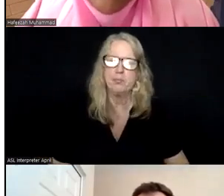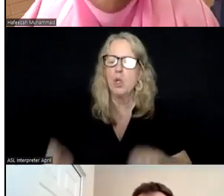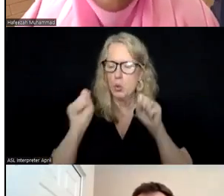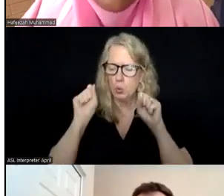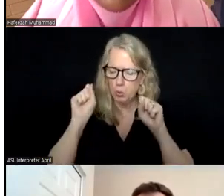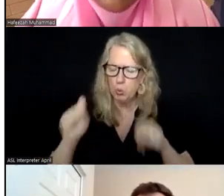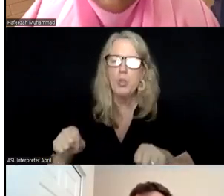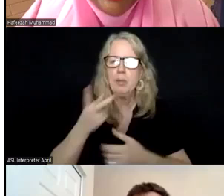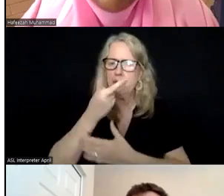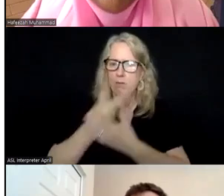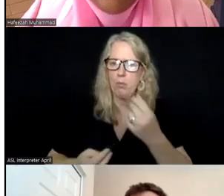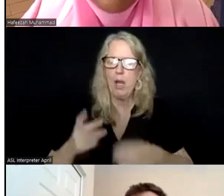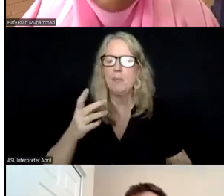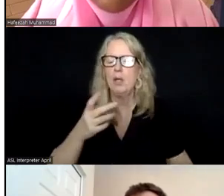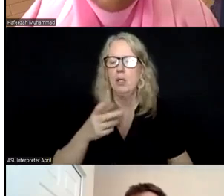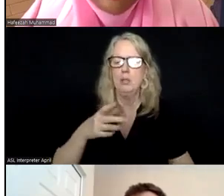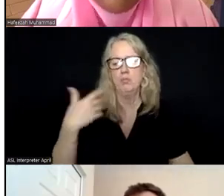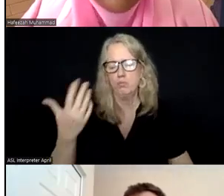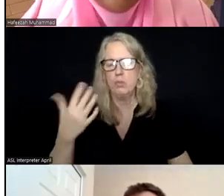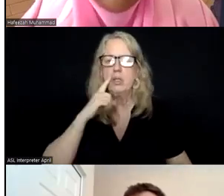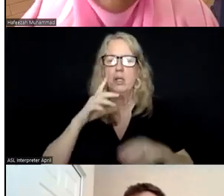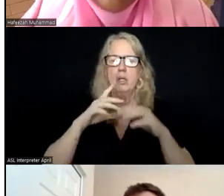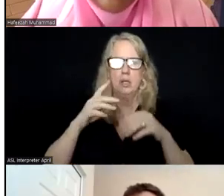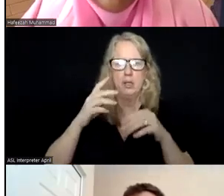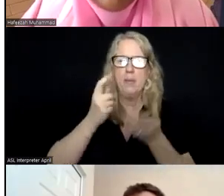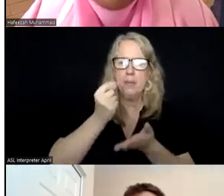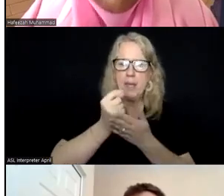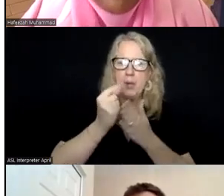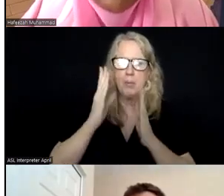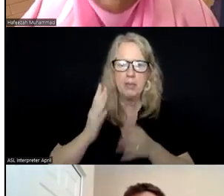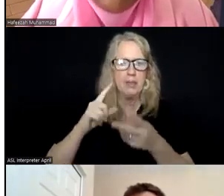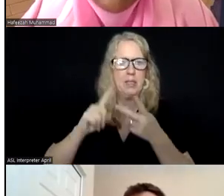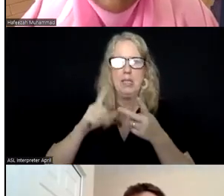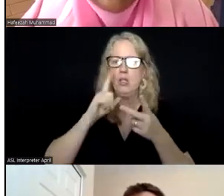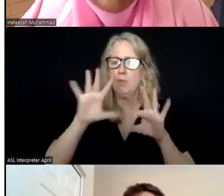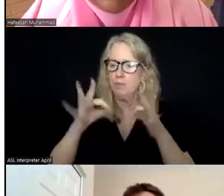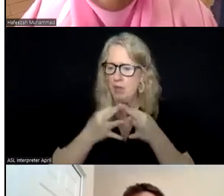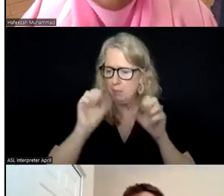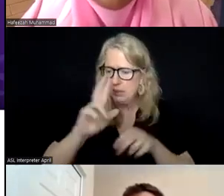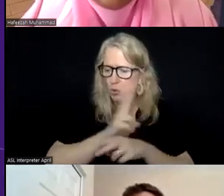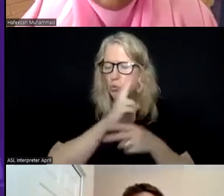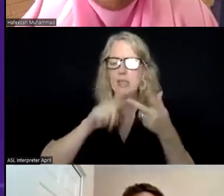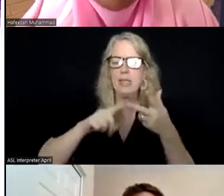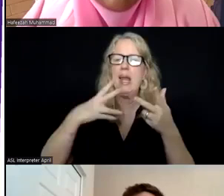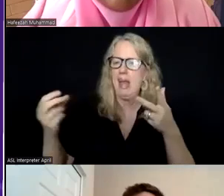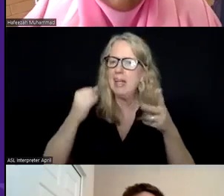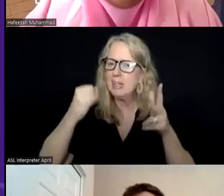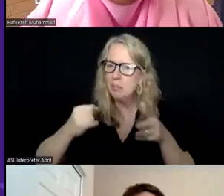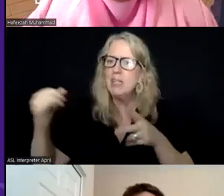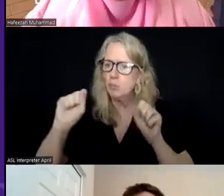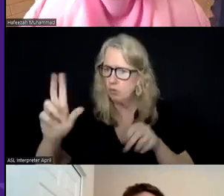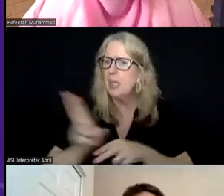for both. So it will be for both. Therapists can use it. It could be families can use it, and it can be individuals that can use